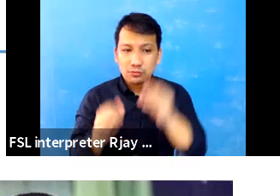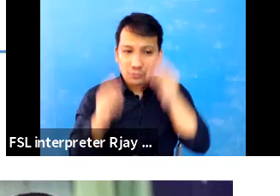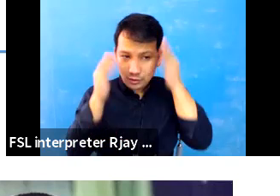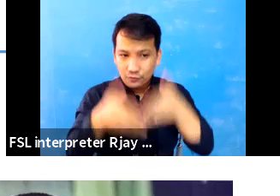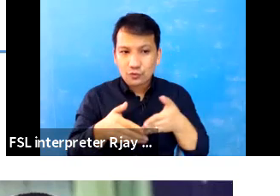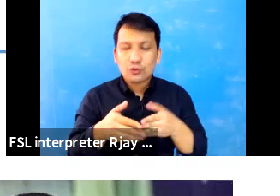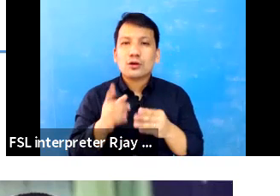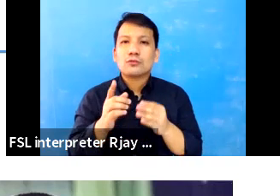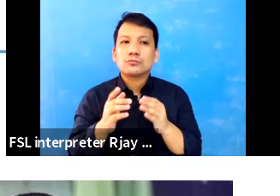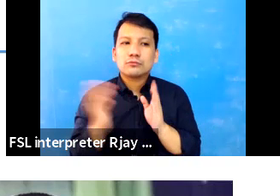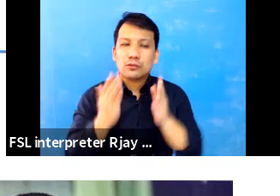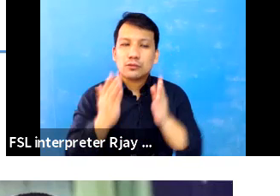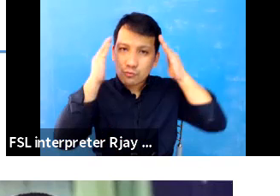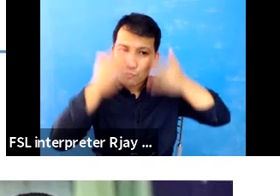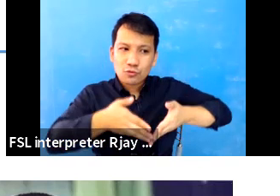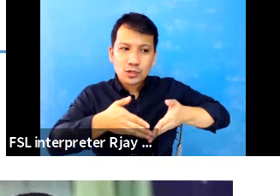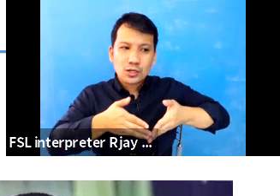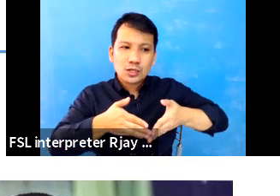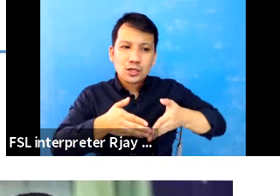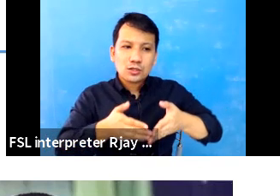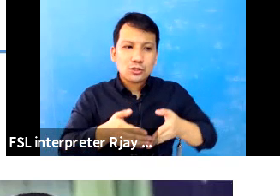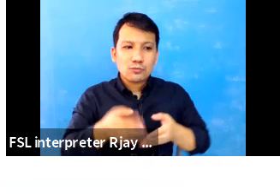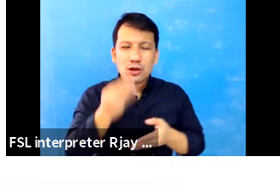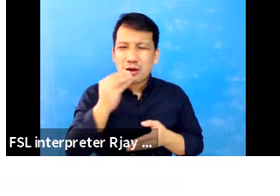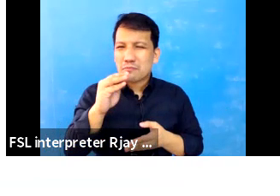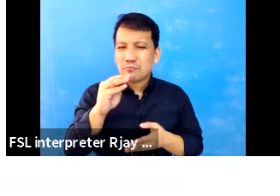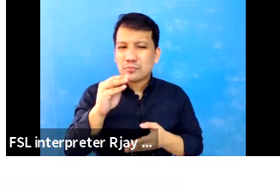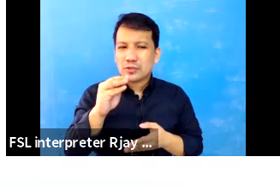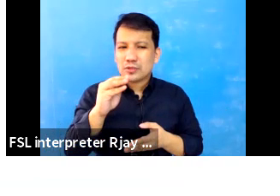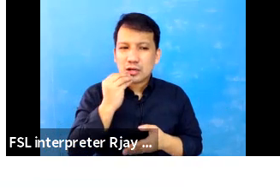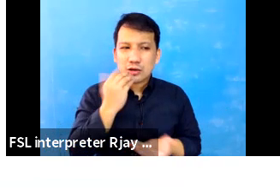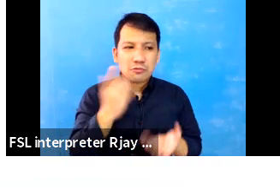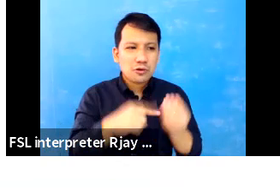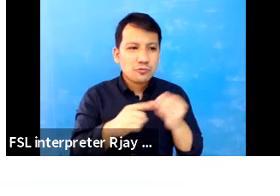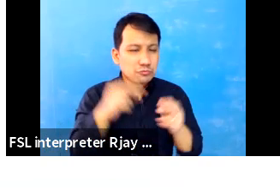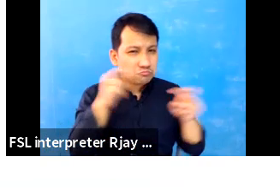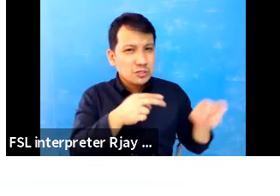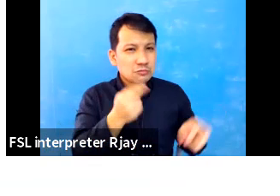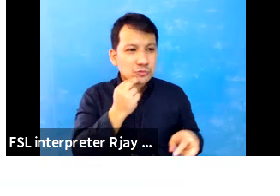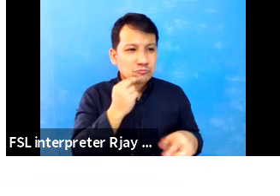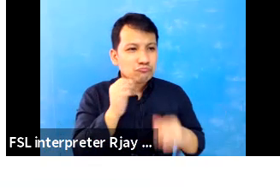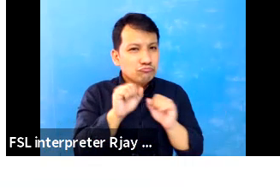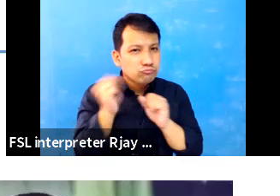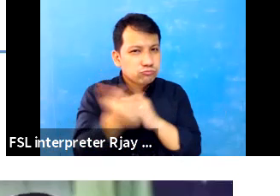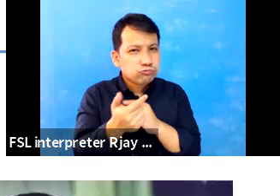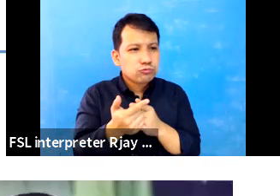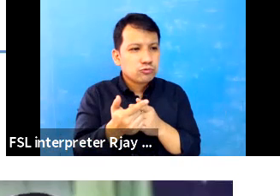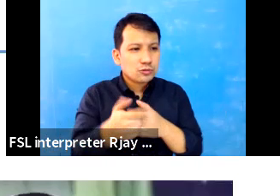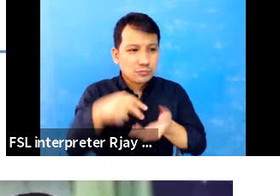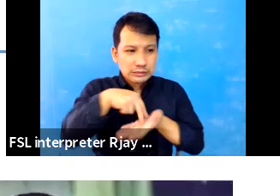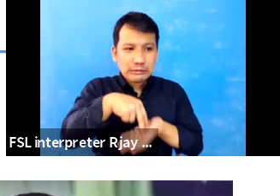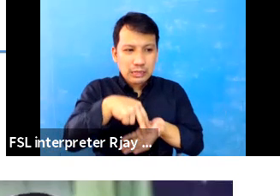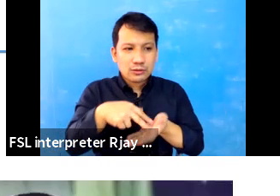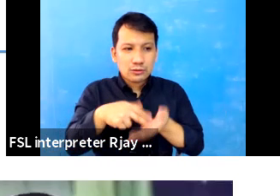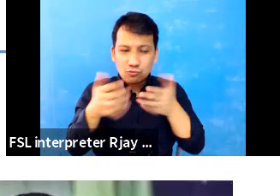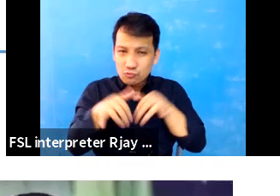focus on the macronutrients, and that would be looking at stunting, wasting, and